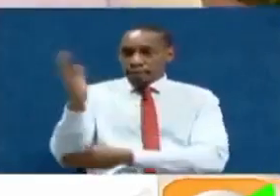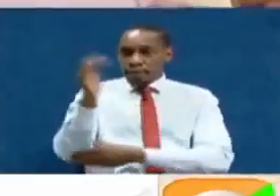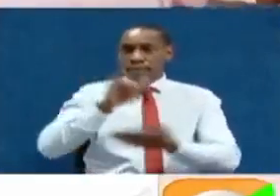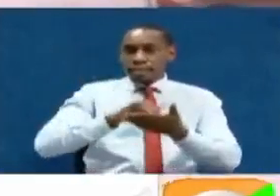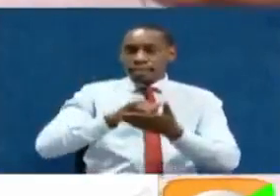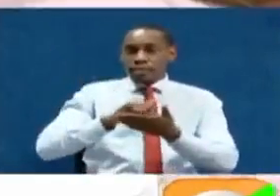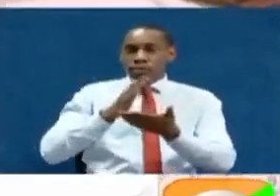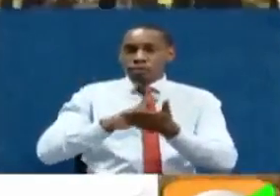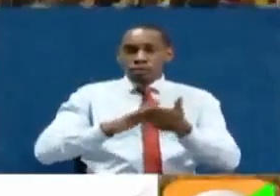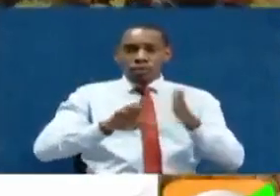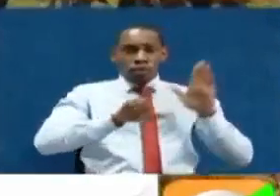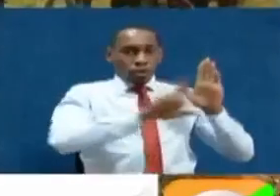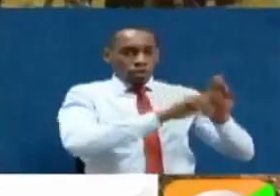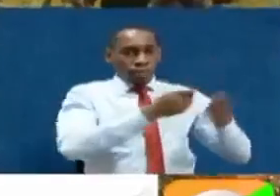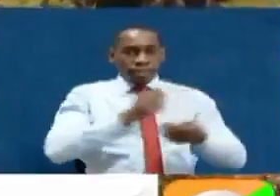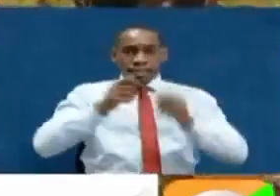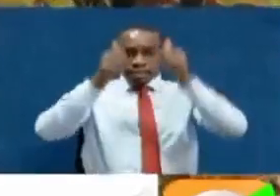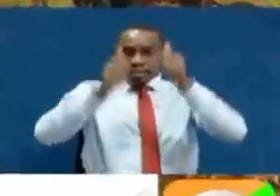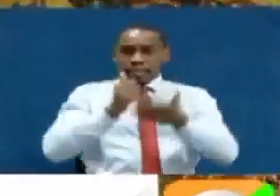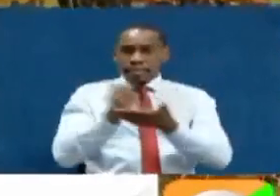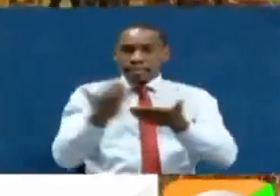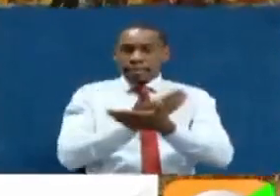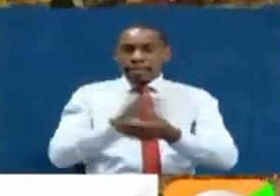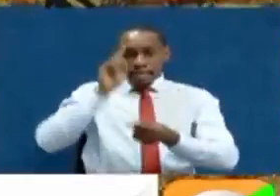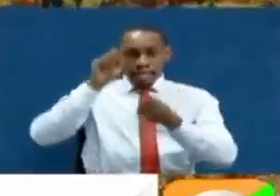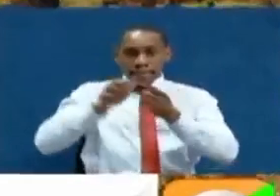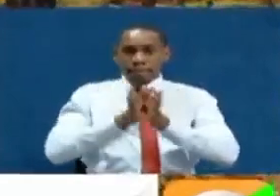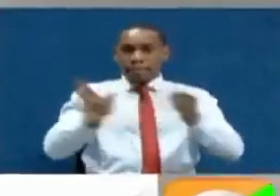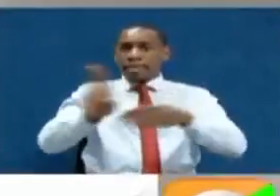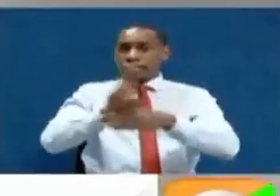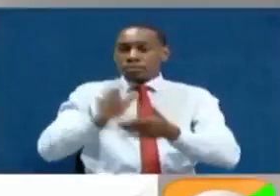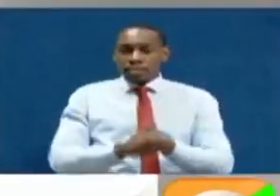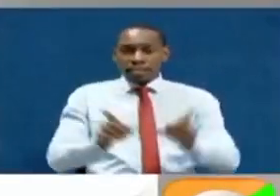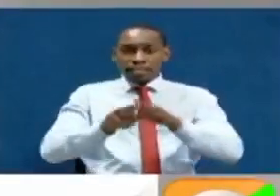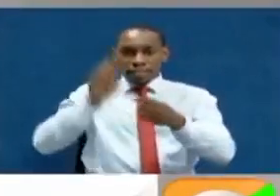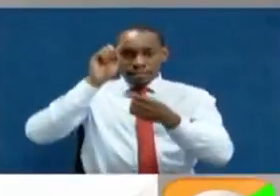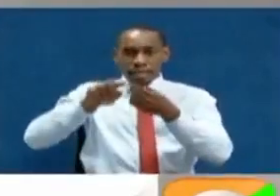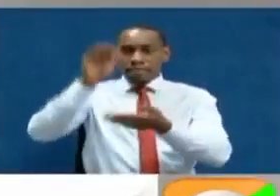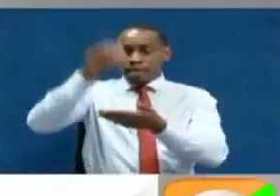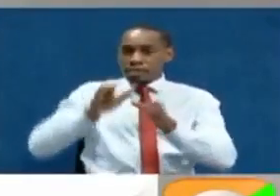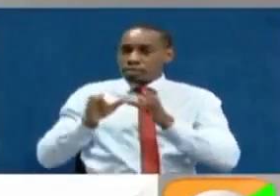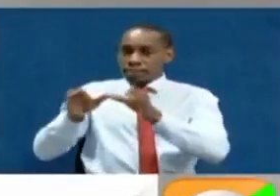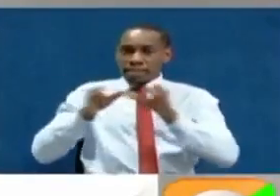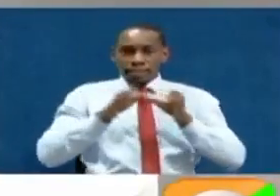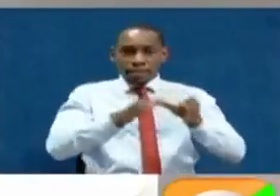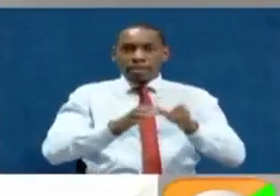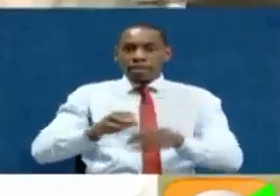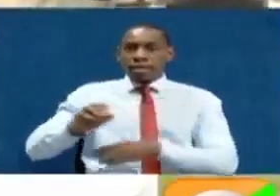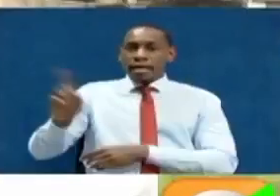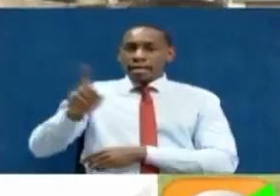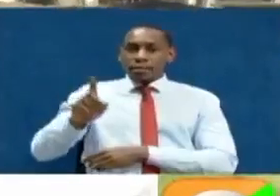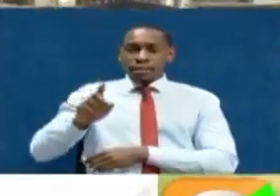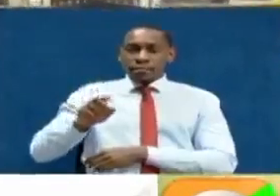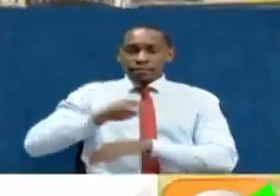that have been lawfully degazetted for a public purpose. This in efforts to reduce the pressure on the Nairobi